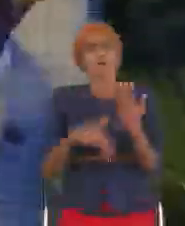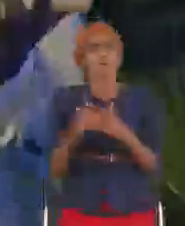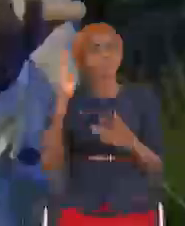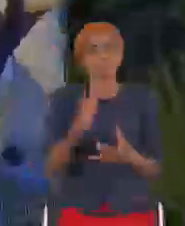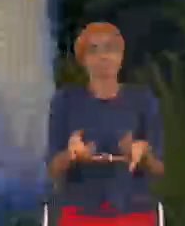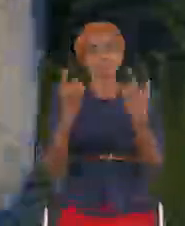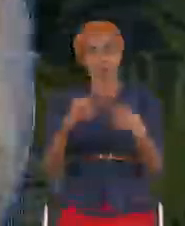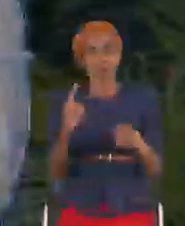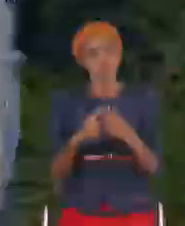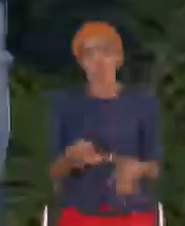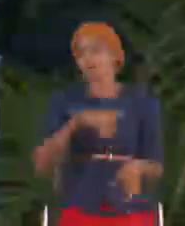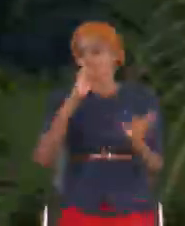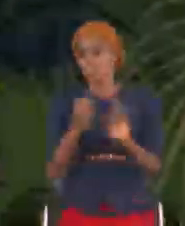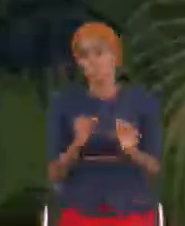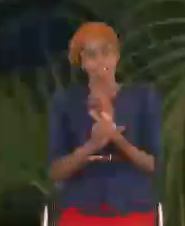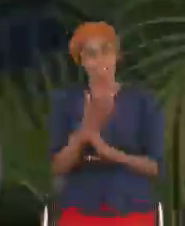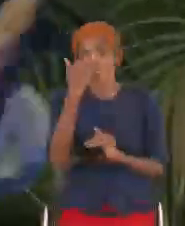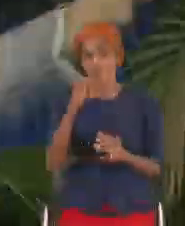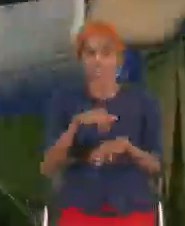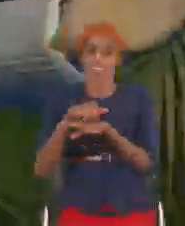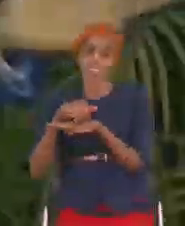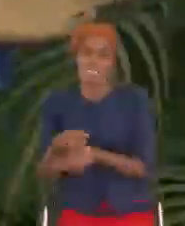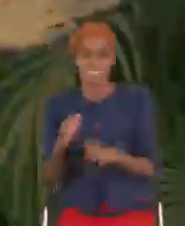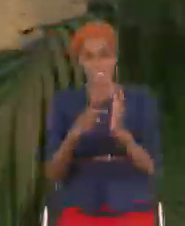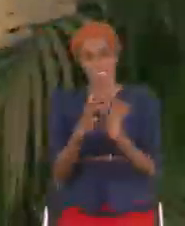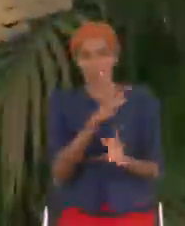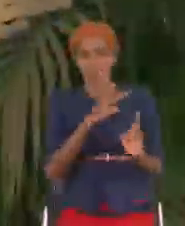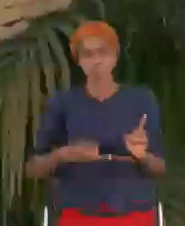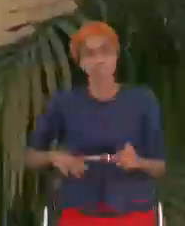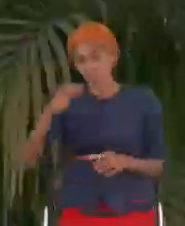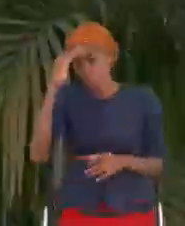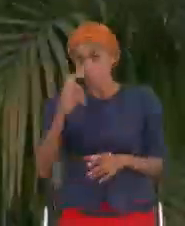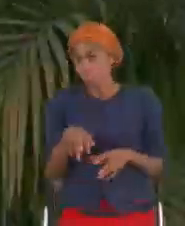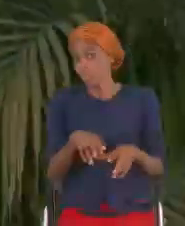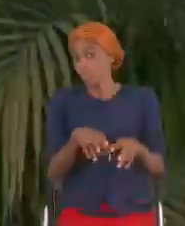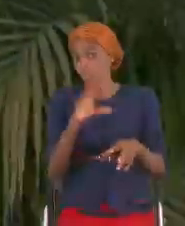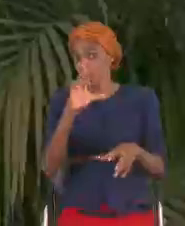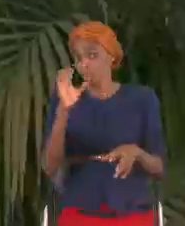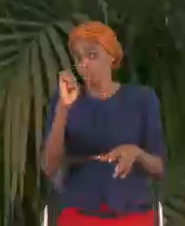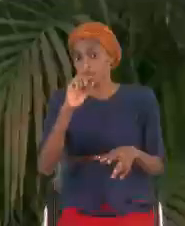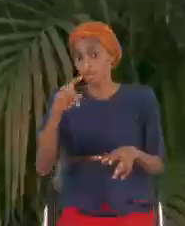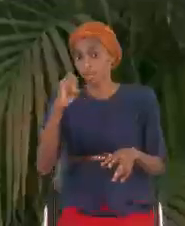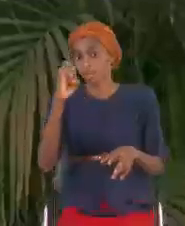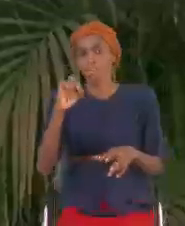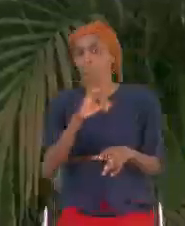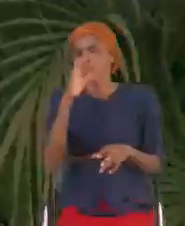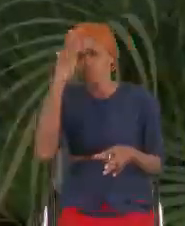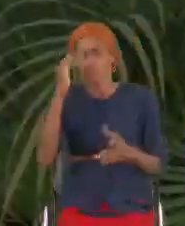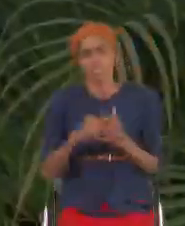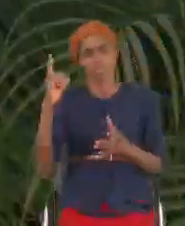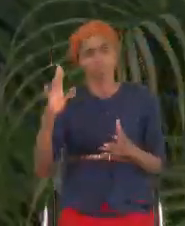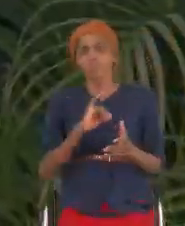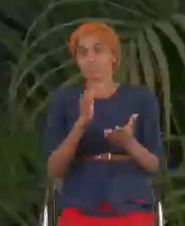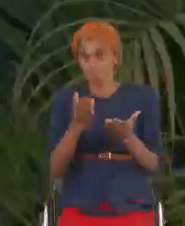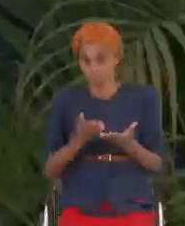That's why he sent Christ. The man was a leper. He didn't know that God was willing. And then he said,